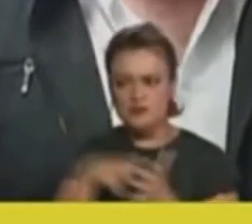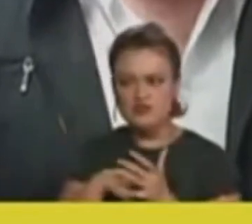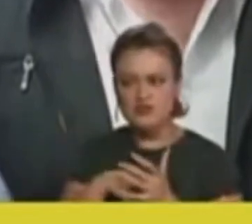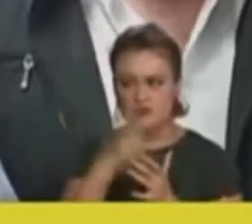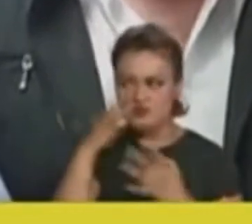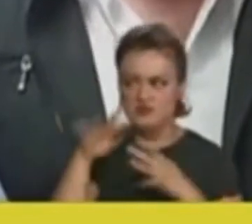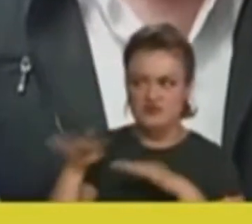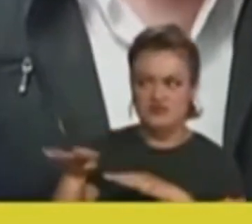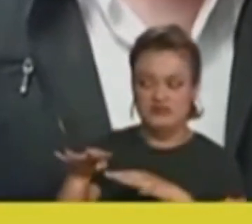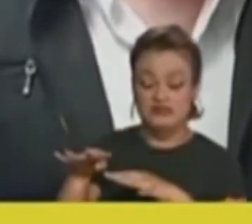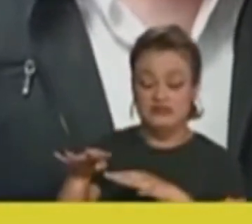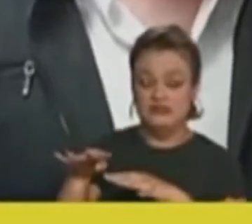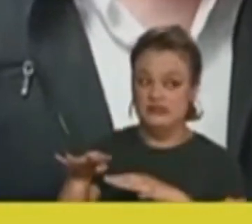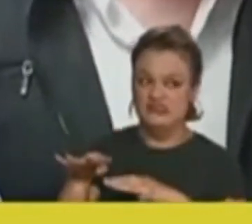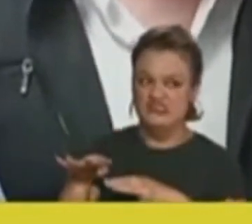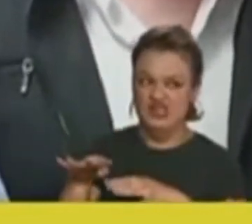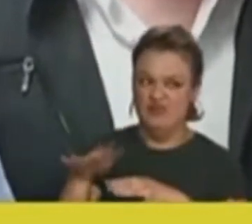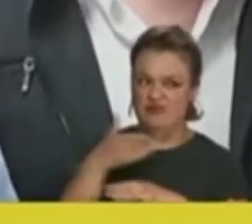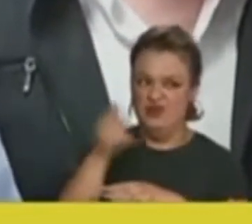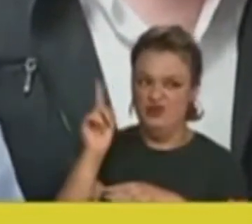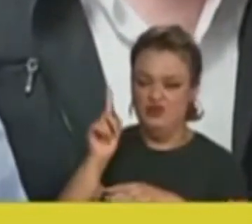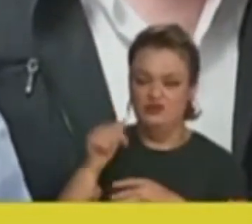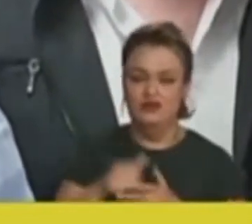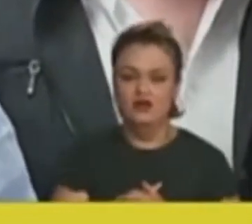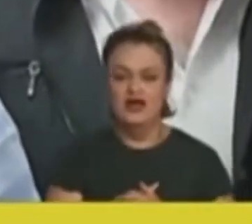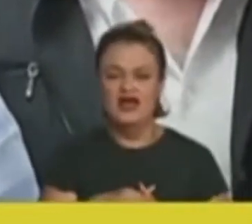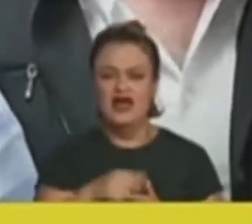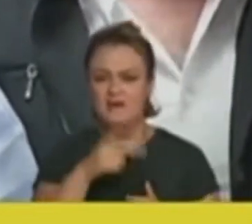soiling the national flag and taking it to